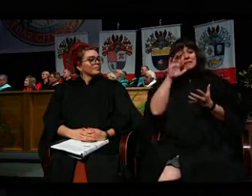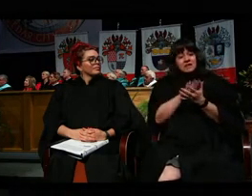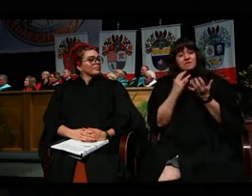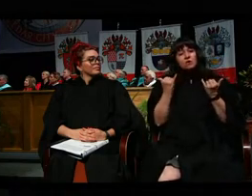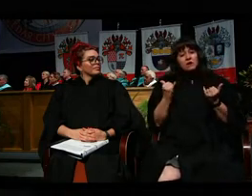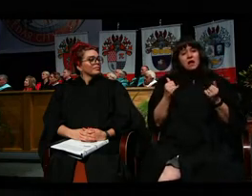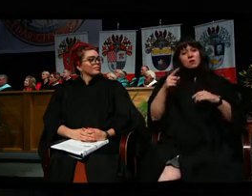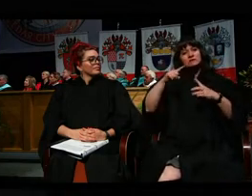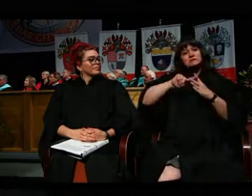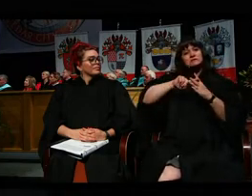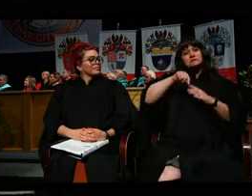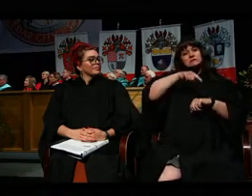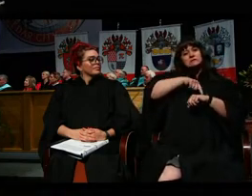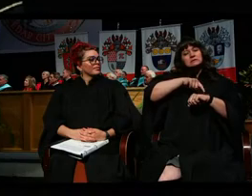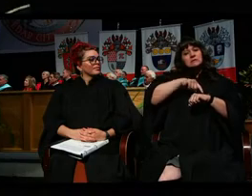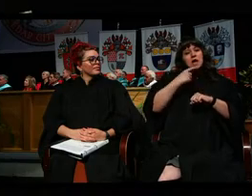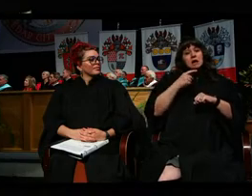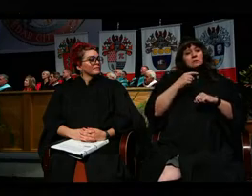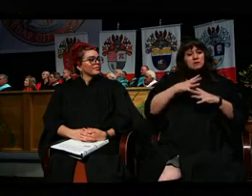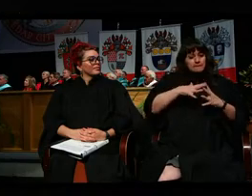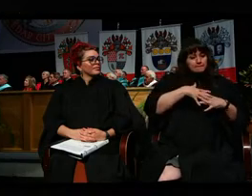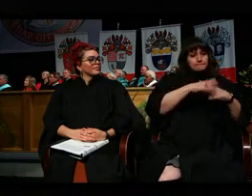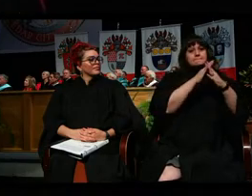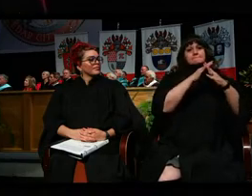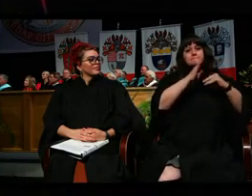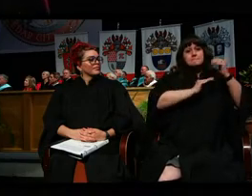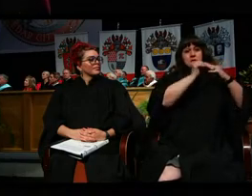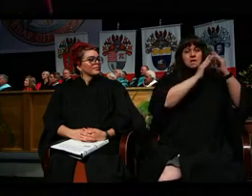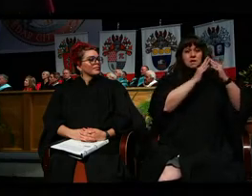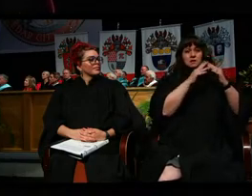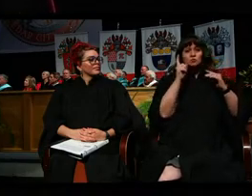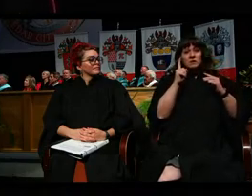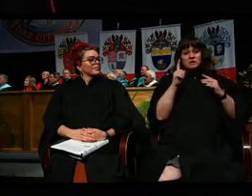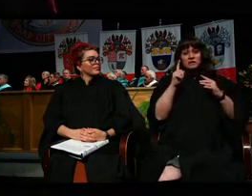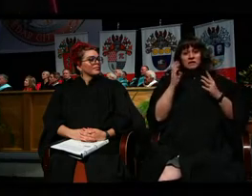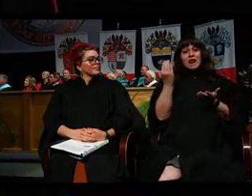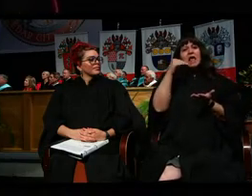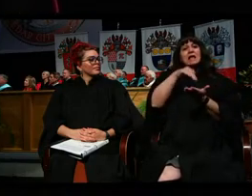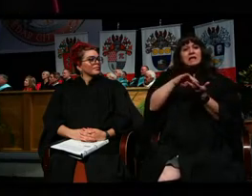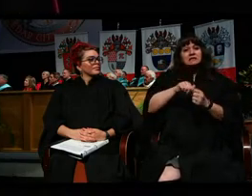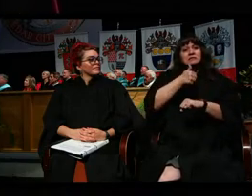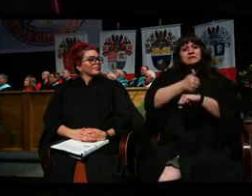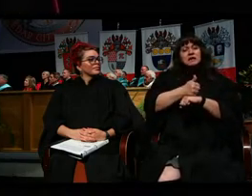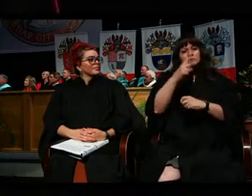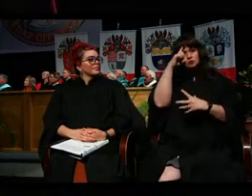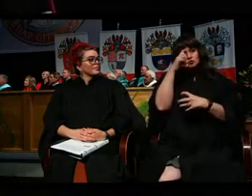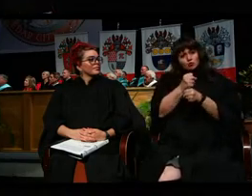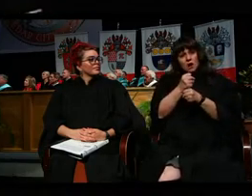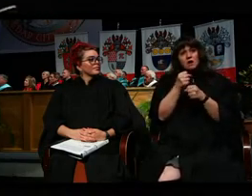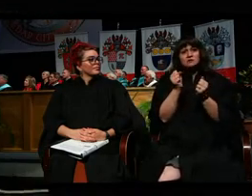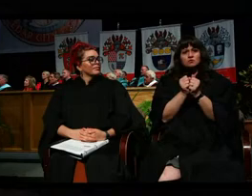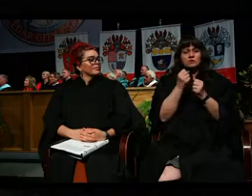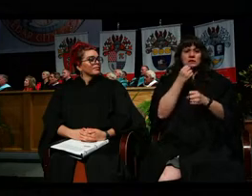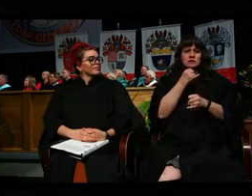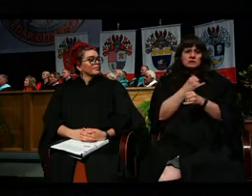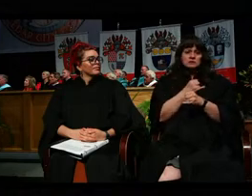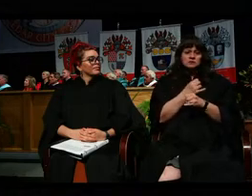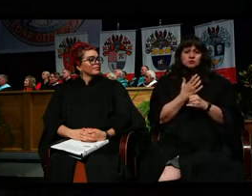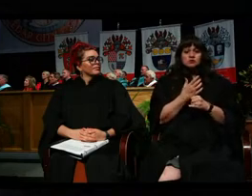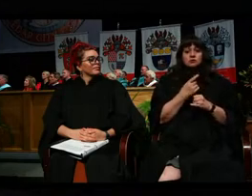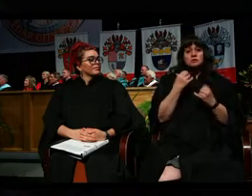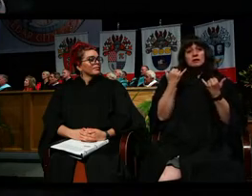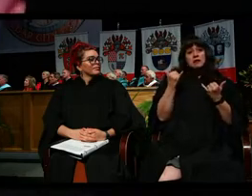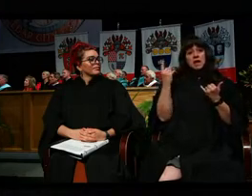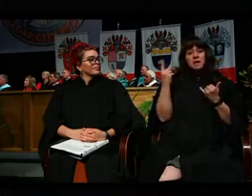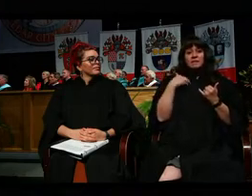believe we need to build institutions. I believe we need to restore trust in institutions. Now, the Edelman Foundation has defined trust.